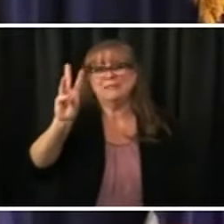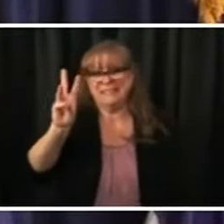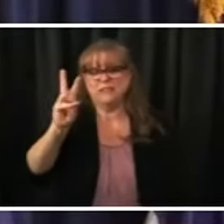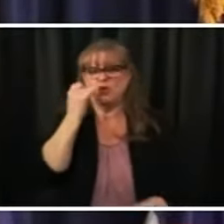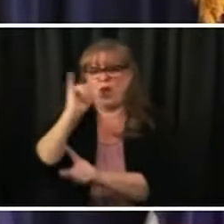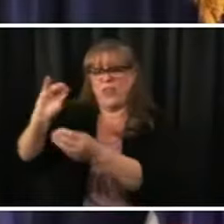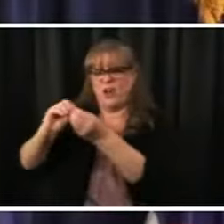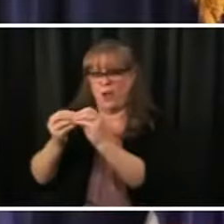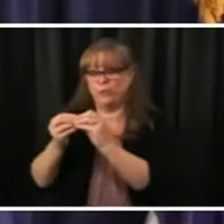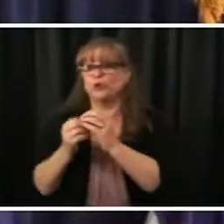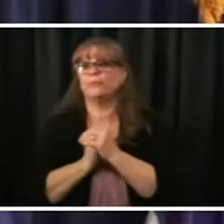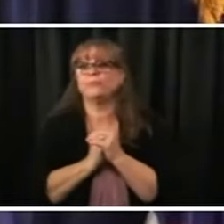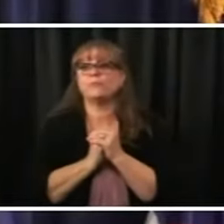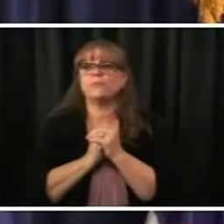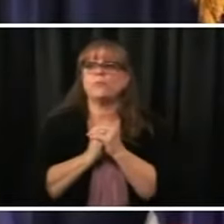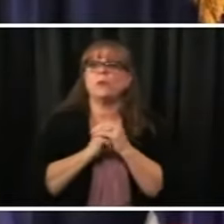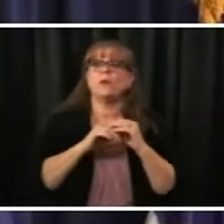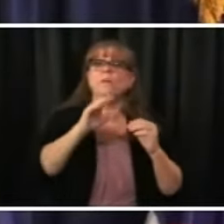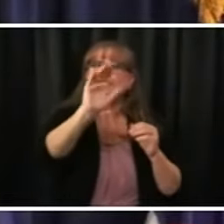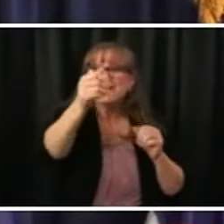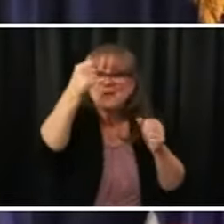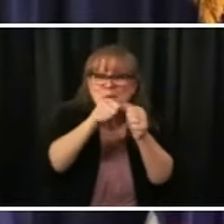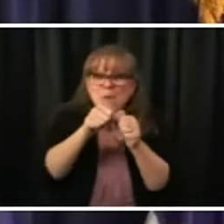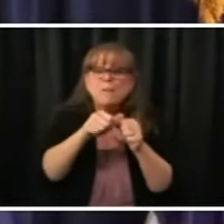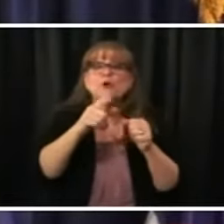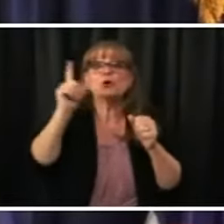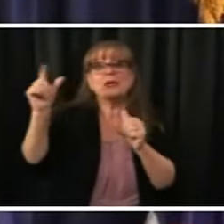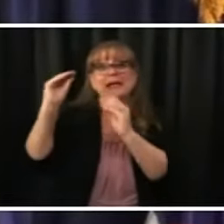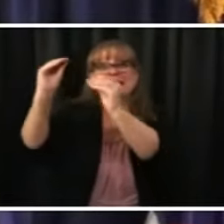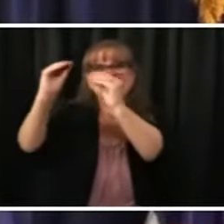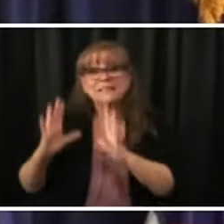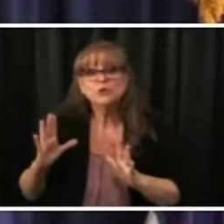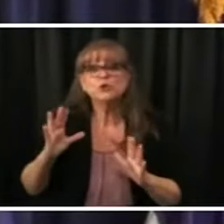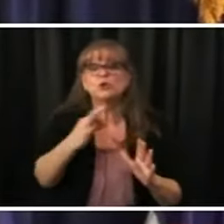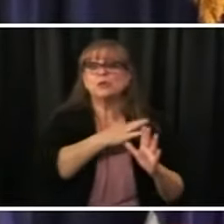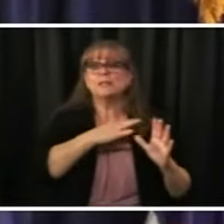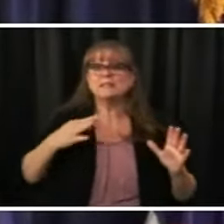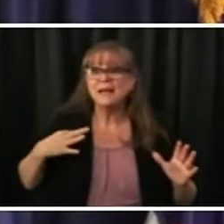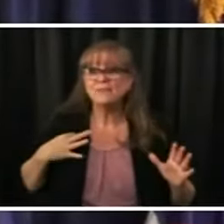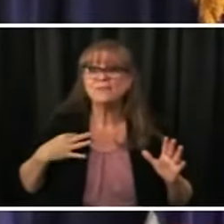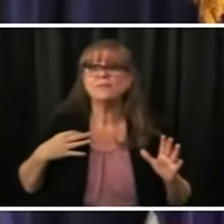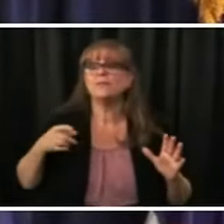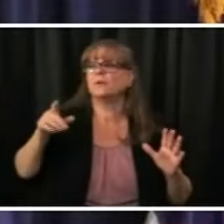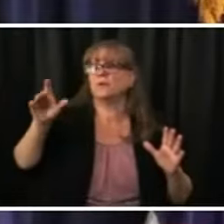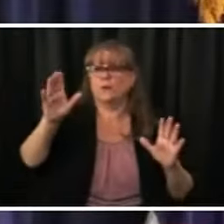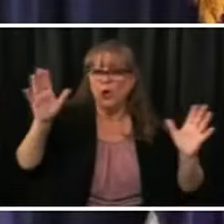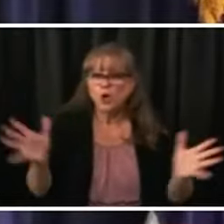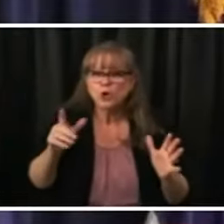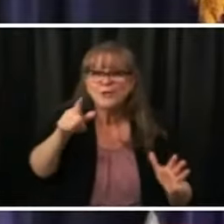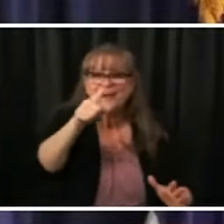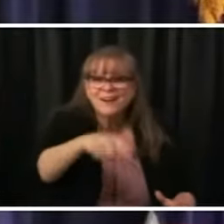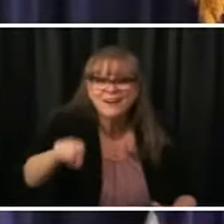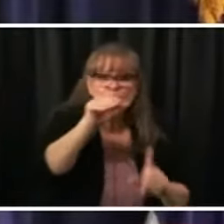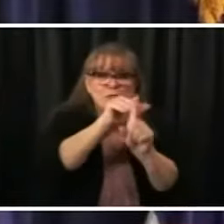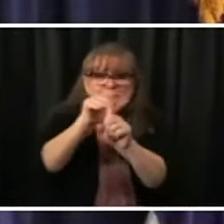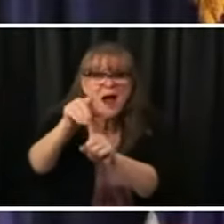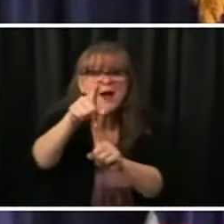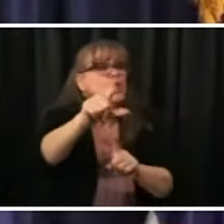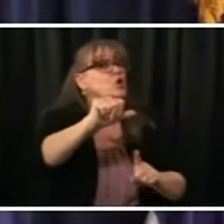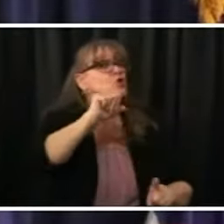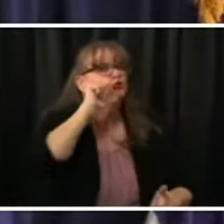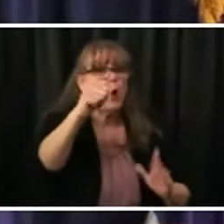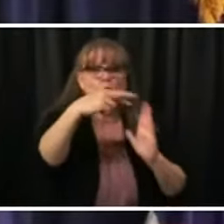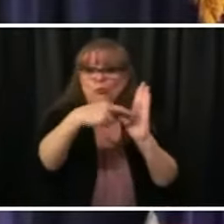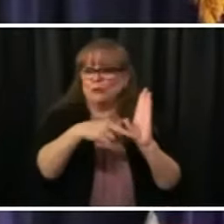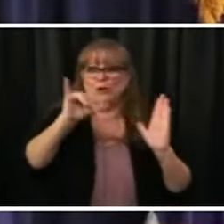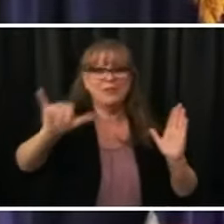69 or 70 and up. You don't sign up anywhere other than if your school district or a private school employer or child care center, they give you a link. That's